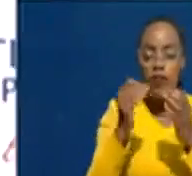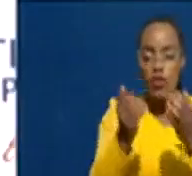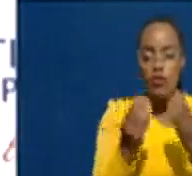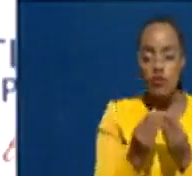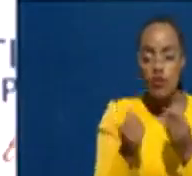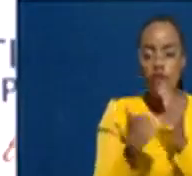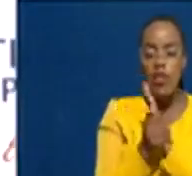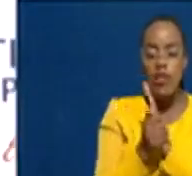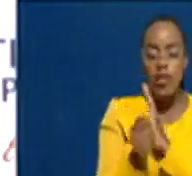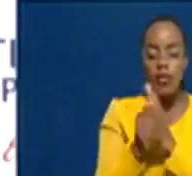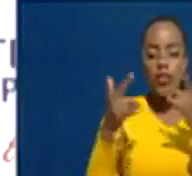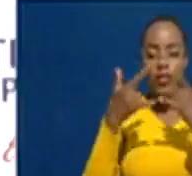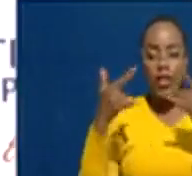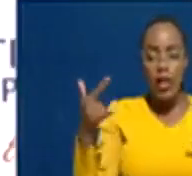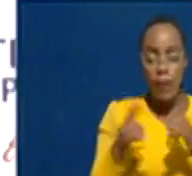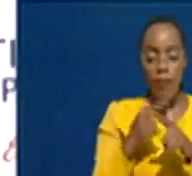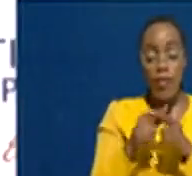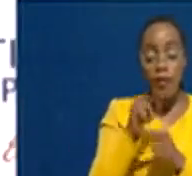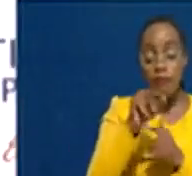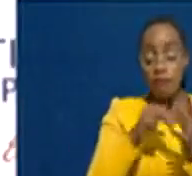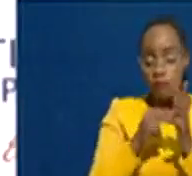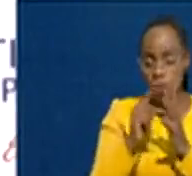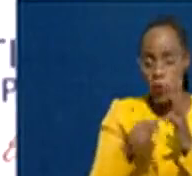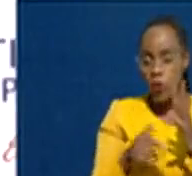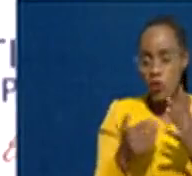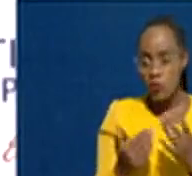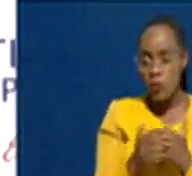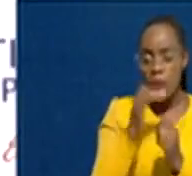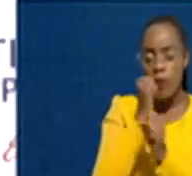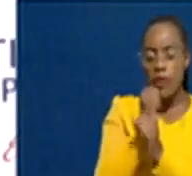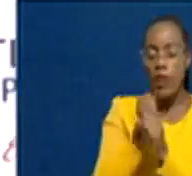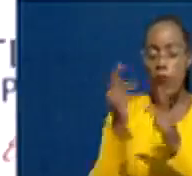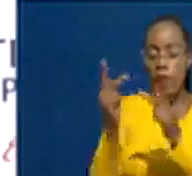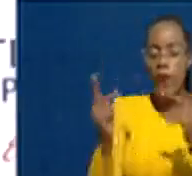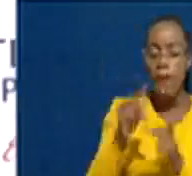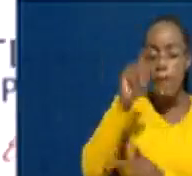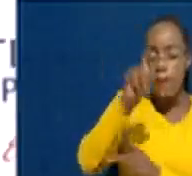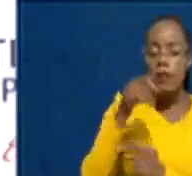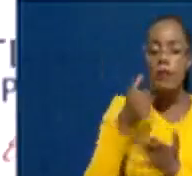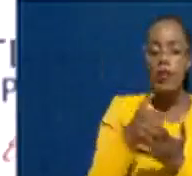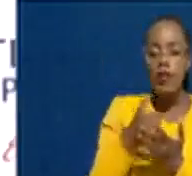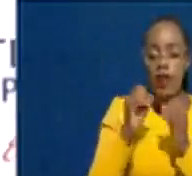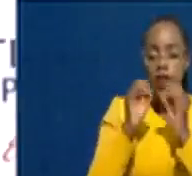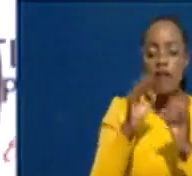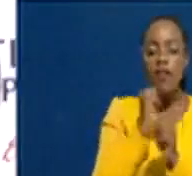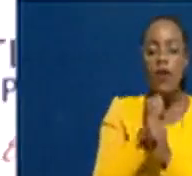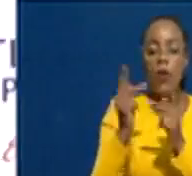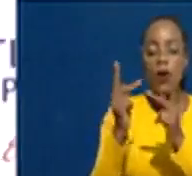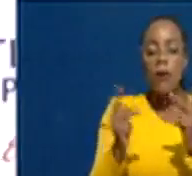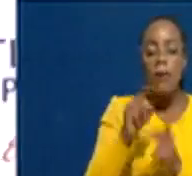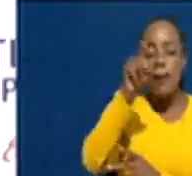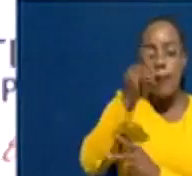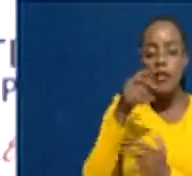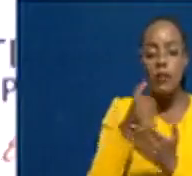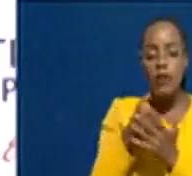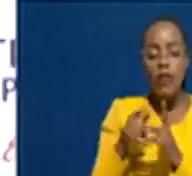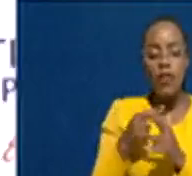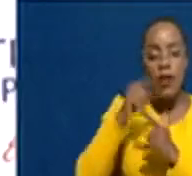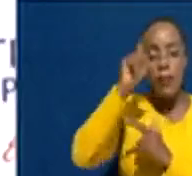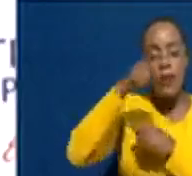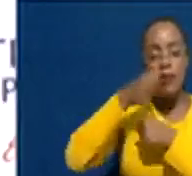a skills gap, then it means the workplaces have to be involved. If the workplaces have to be involved, then you have